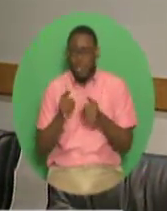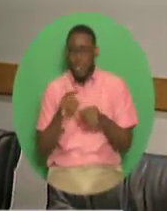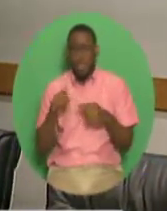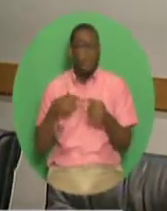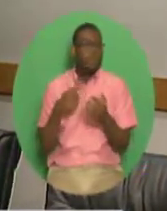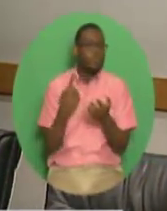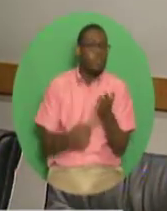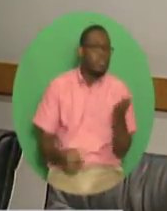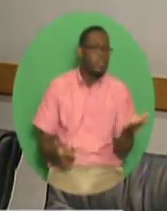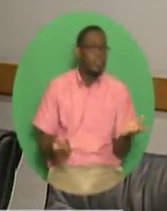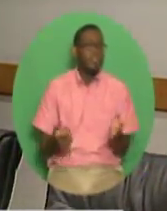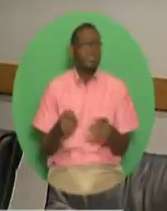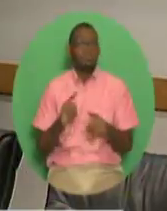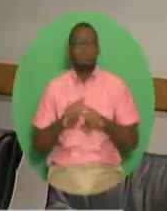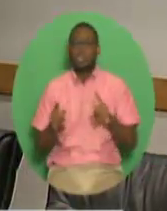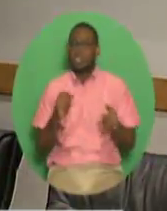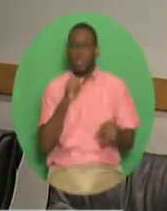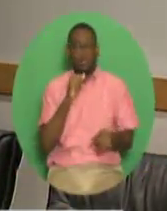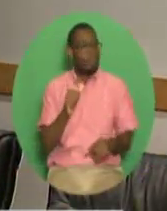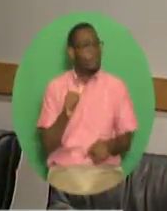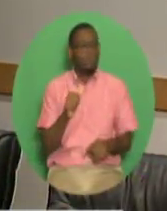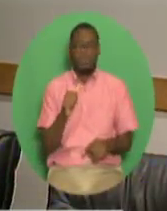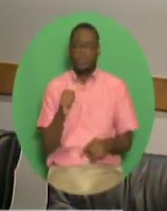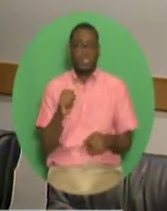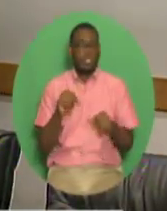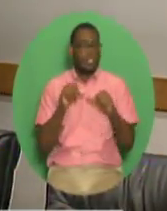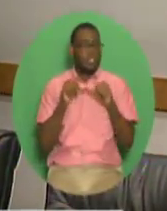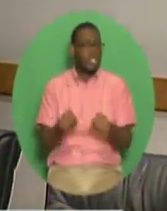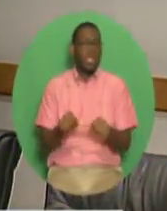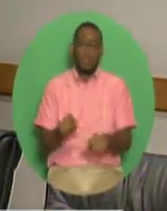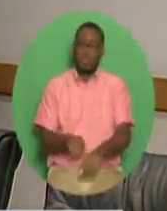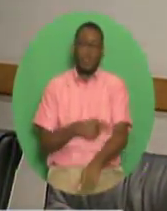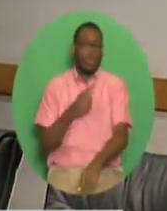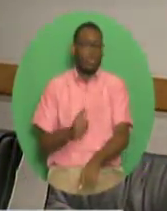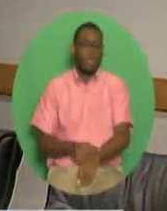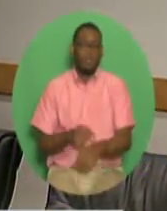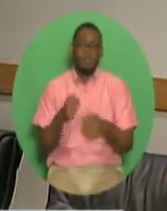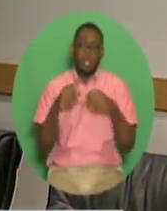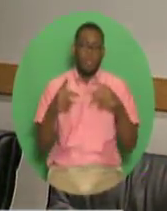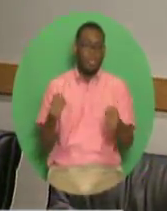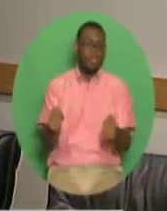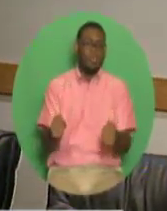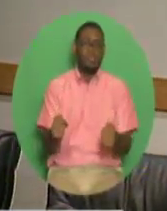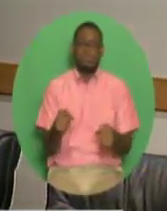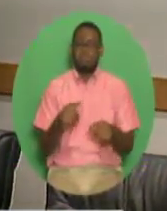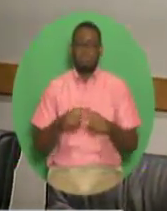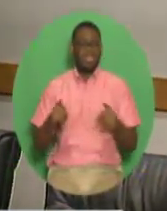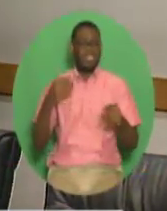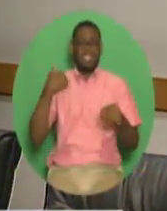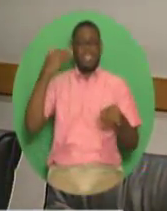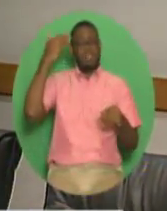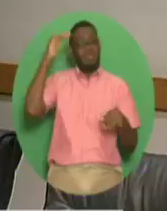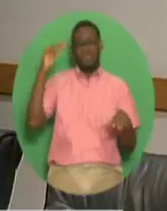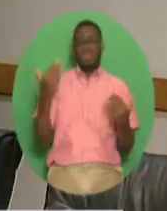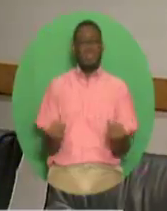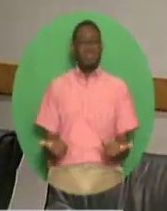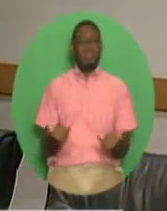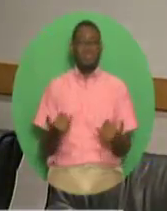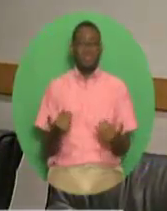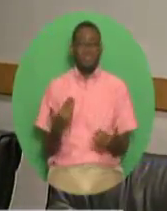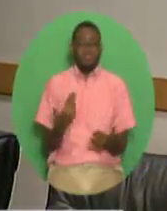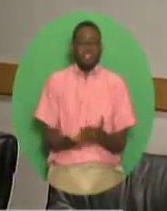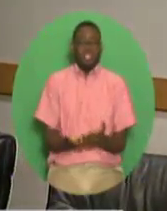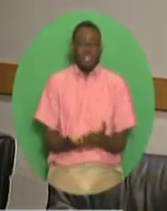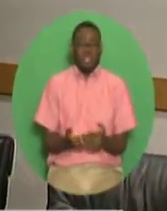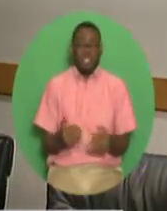which I won't spend too much time. But I thought we would have reached a level of maturity now where we all work together.